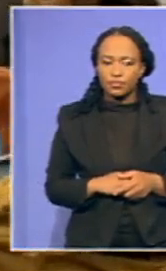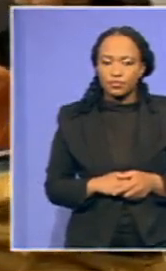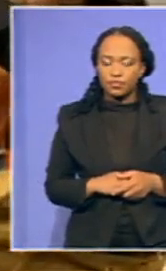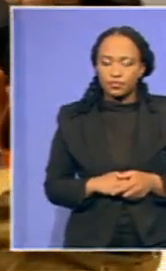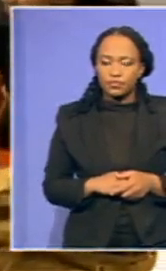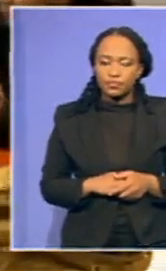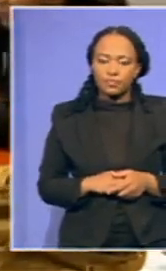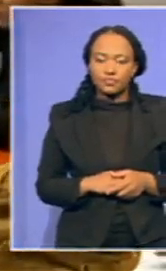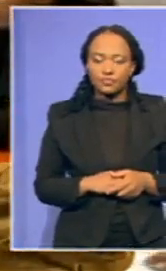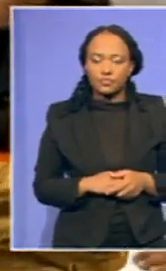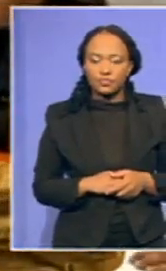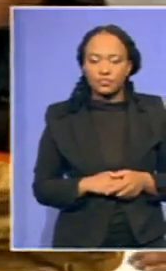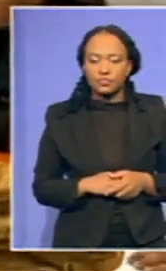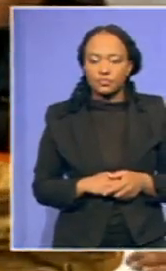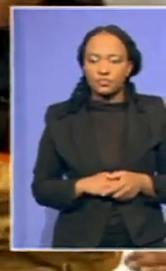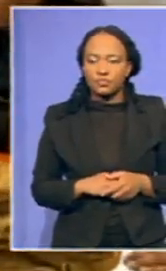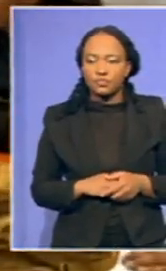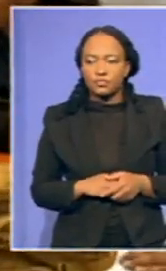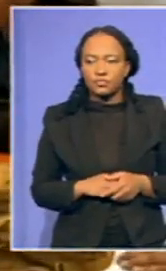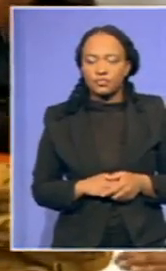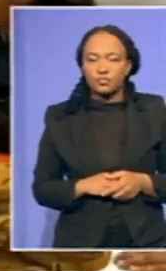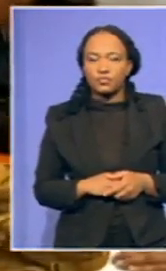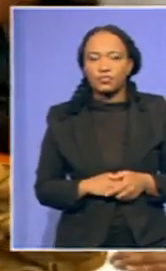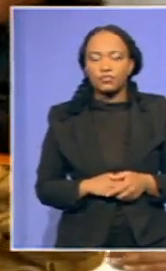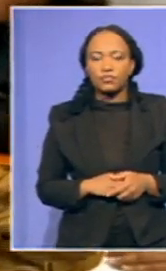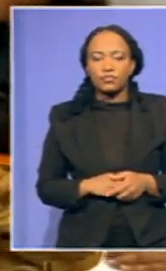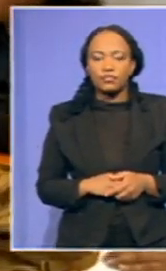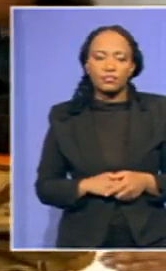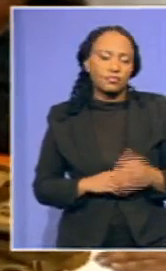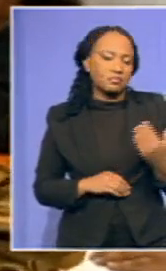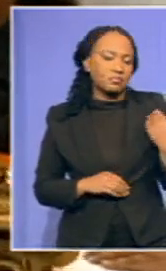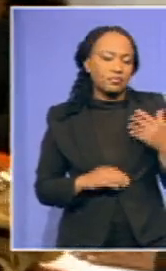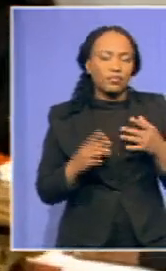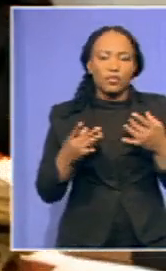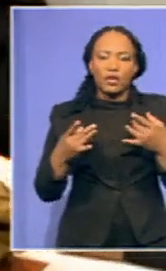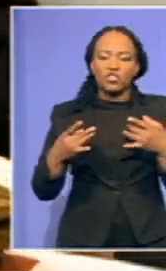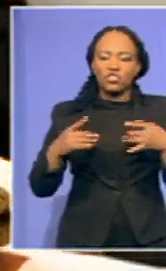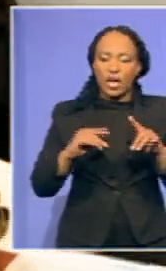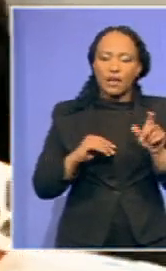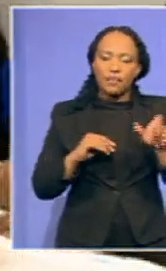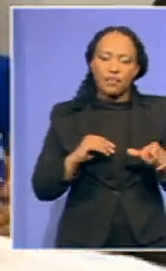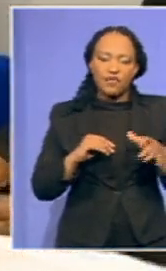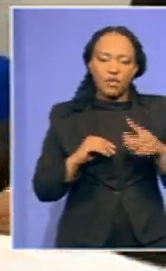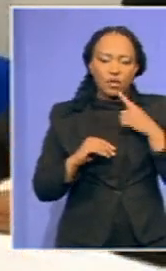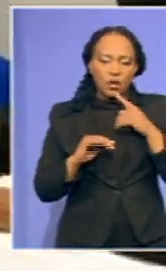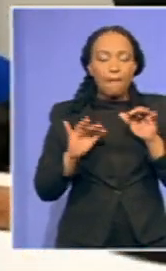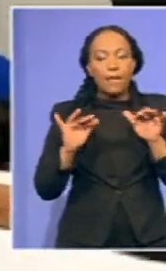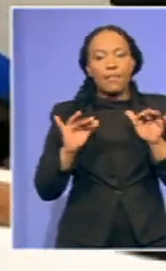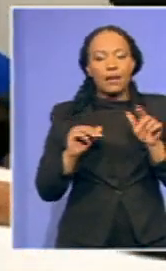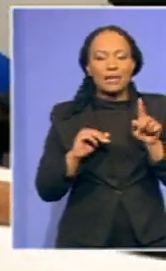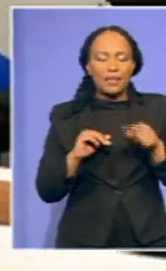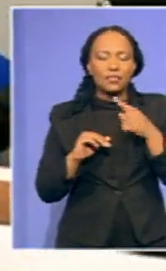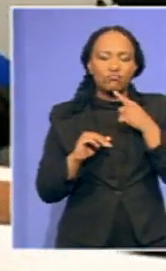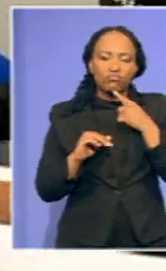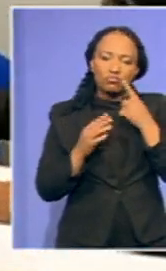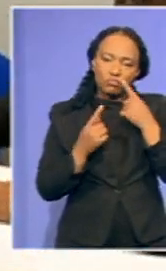All right, the Chairperson's mentioned earlier about the public at large becoming familiar with